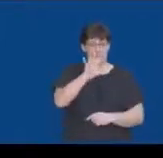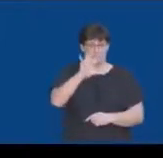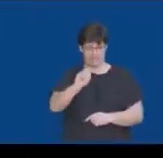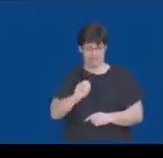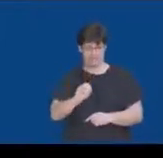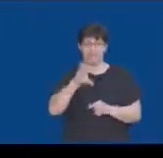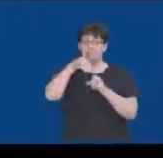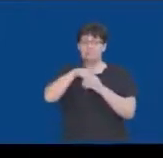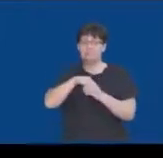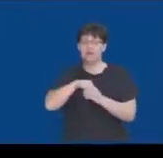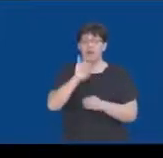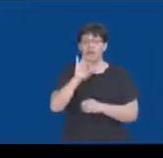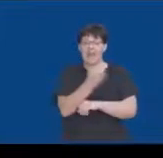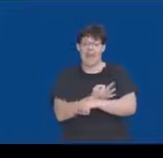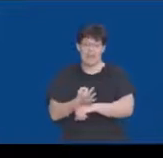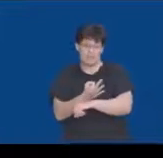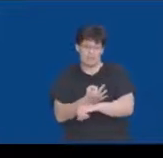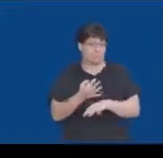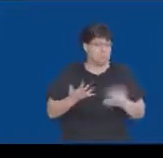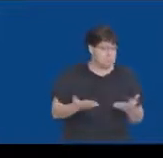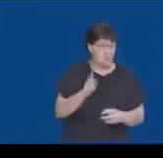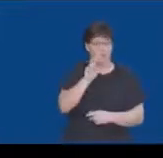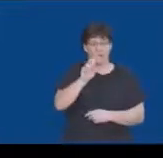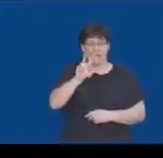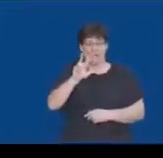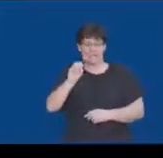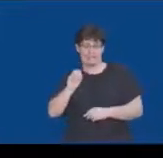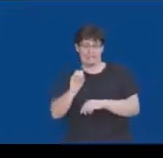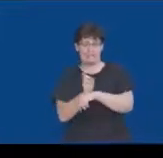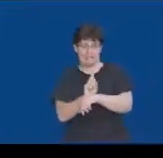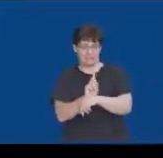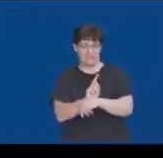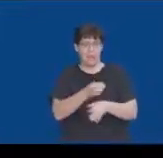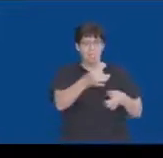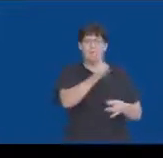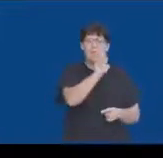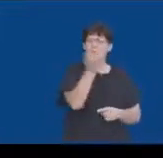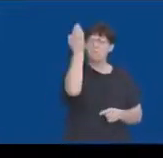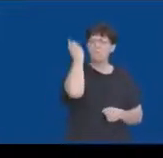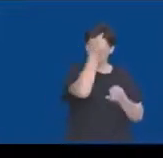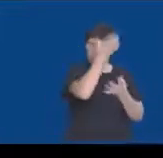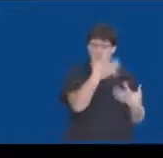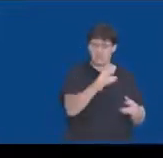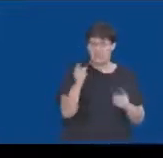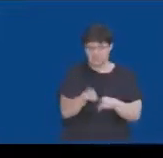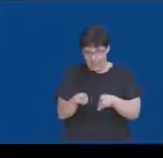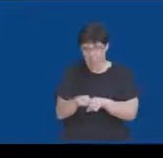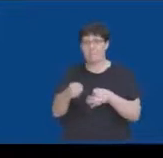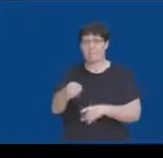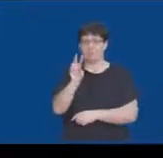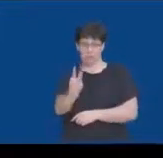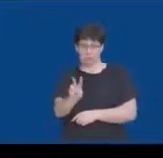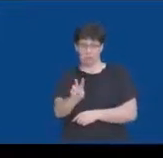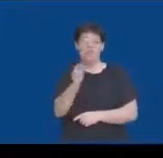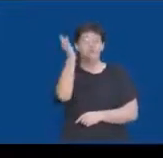hours or 180 minutes. Now what I told you in paper 1, I'm going to repeat now. It's important that we know how many